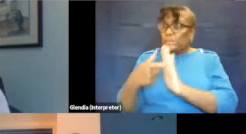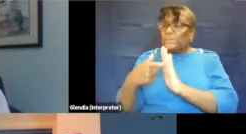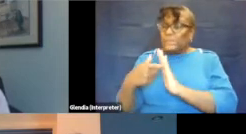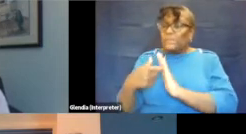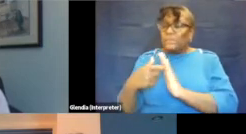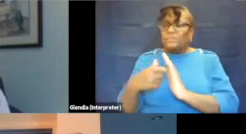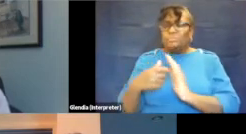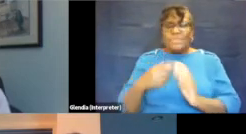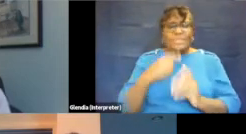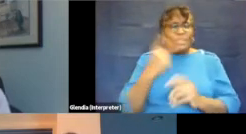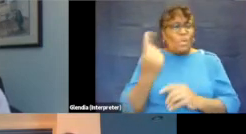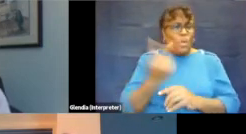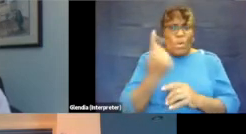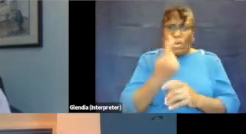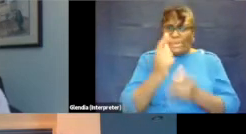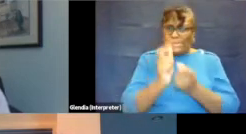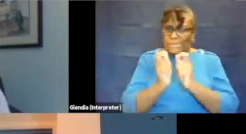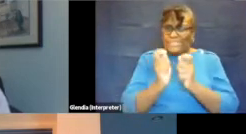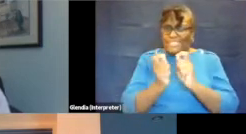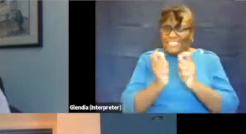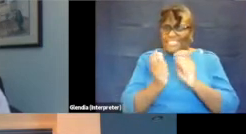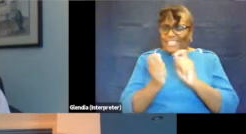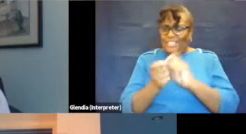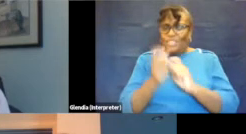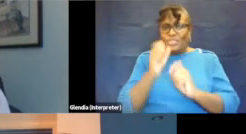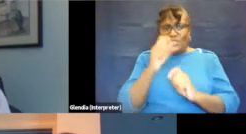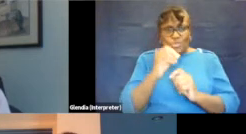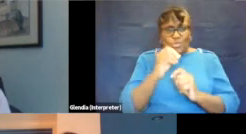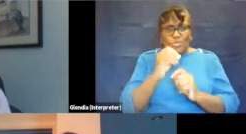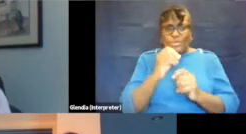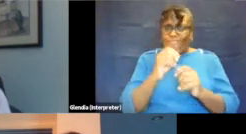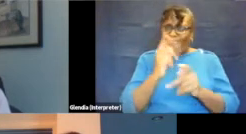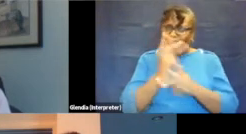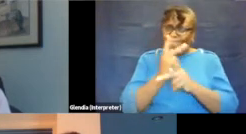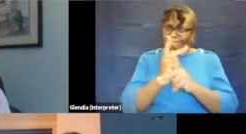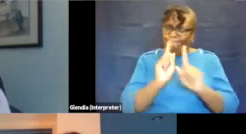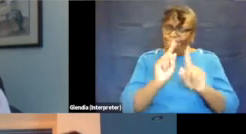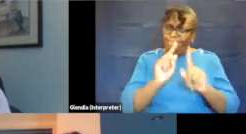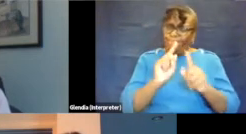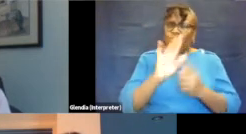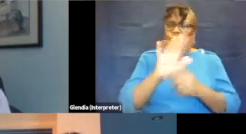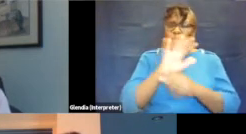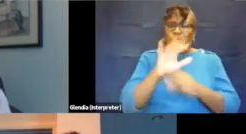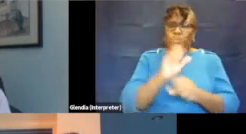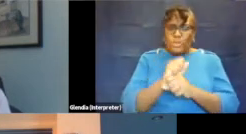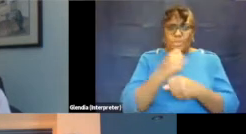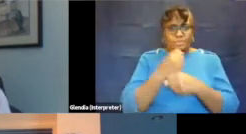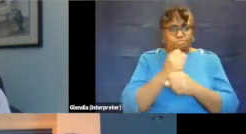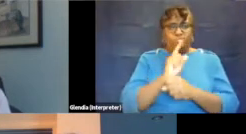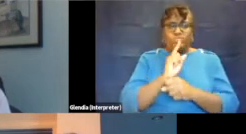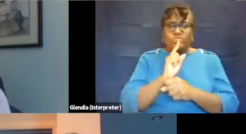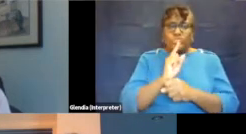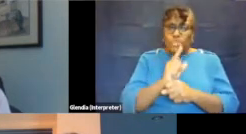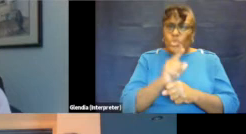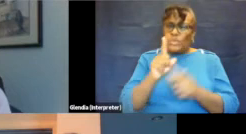is constantly evolving. So, stay on top of your appointments with your audiologist. Make sure that you continue to make